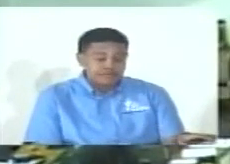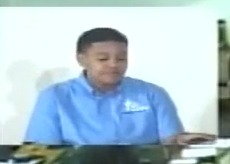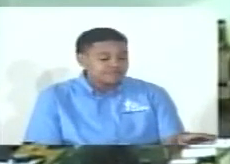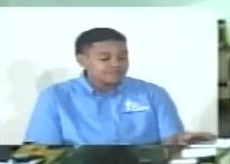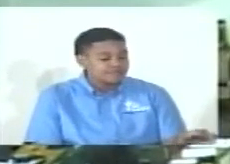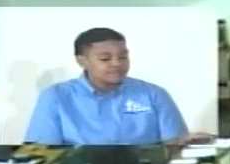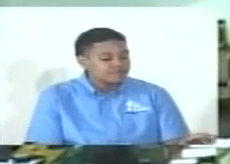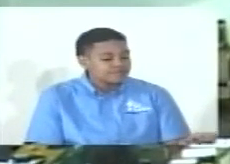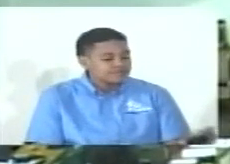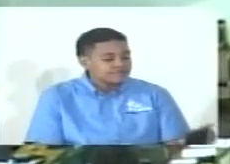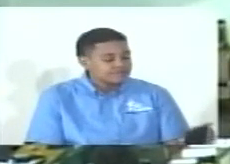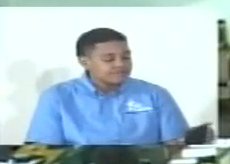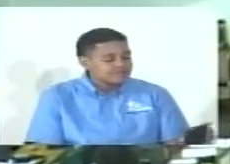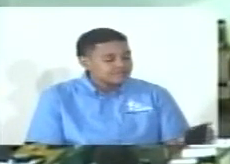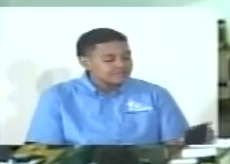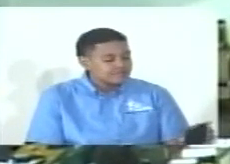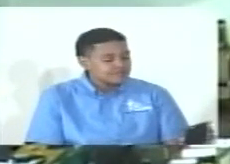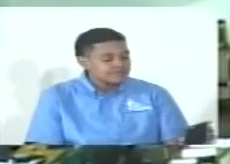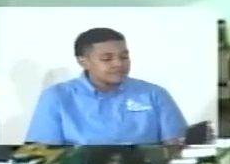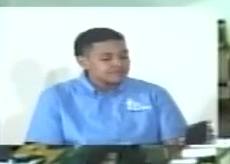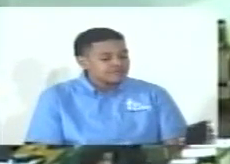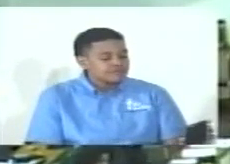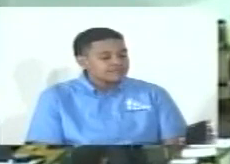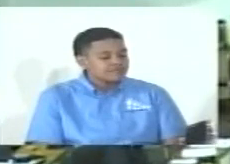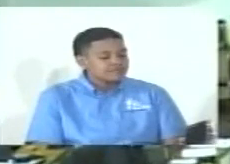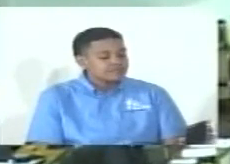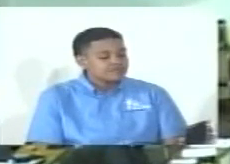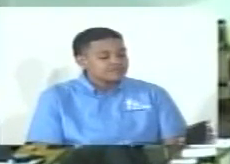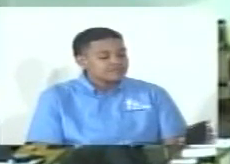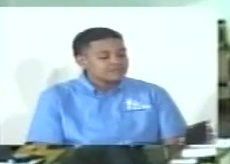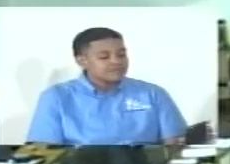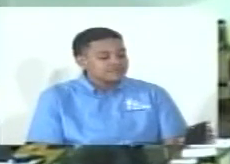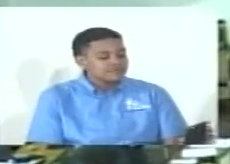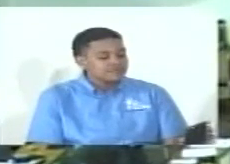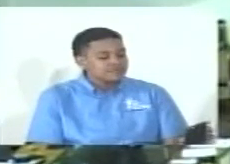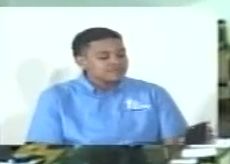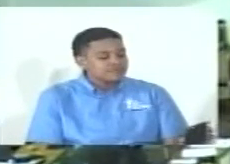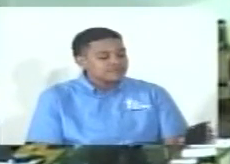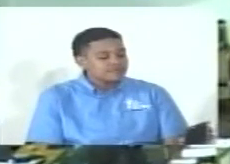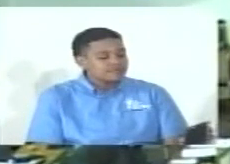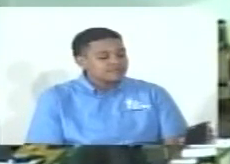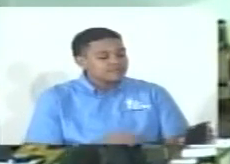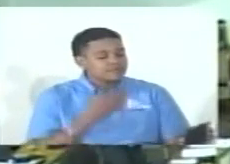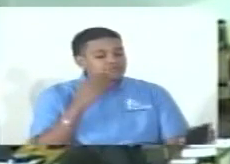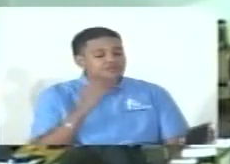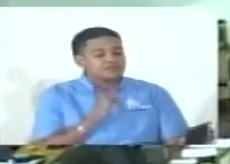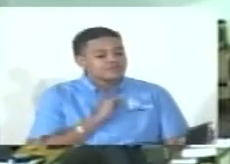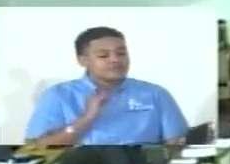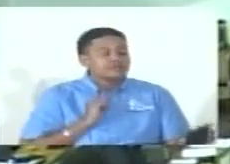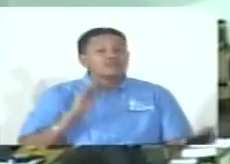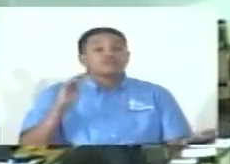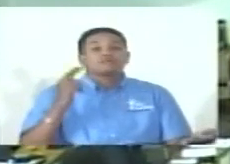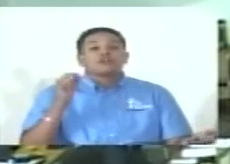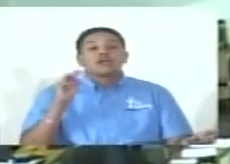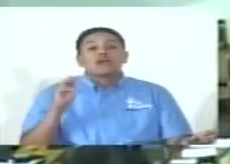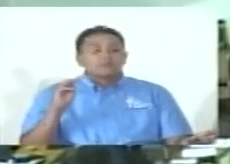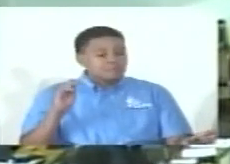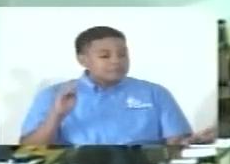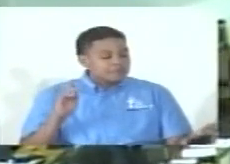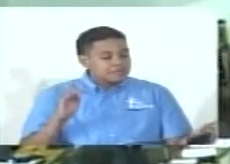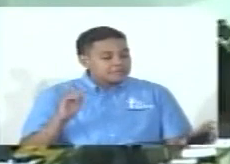Senator Longmore. Thank you, Mr. President. I rise to add my voice to